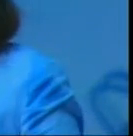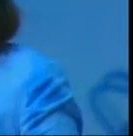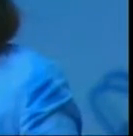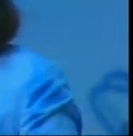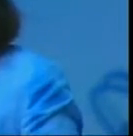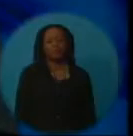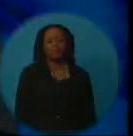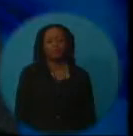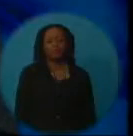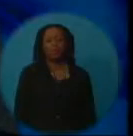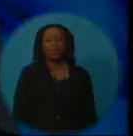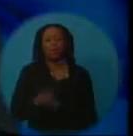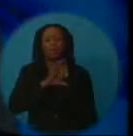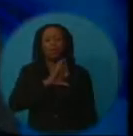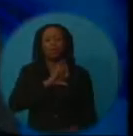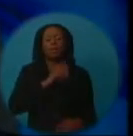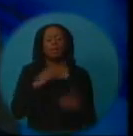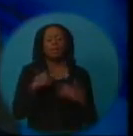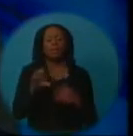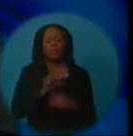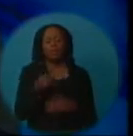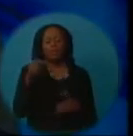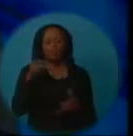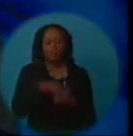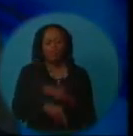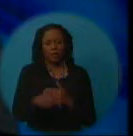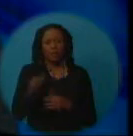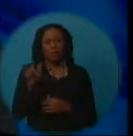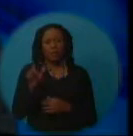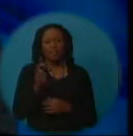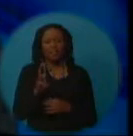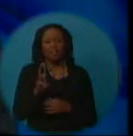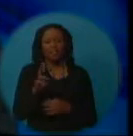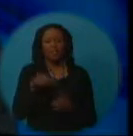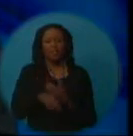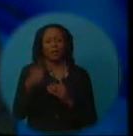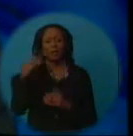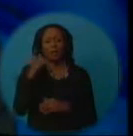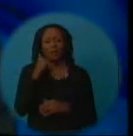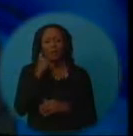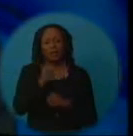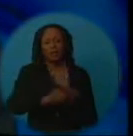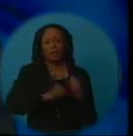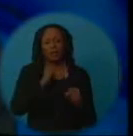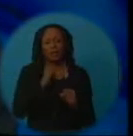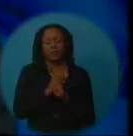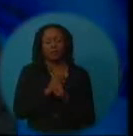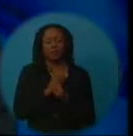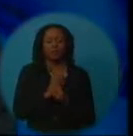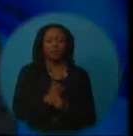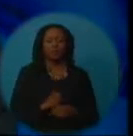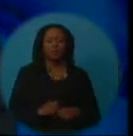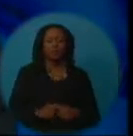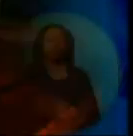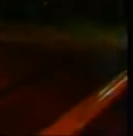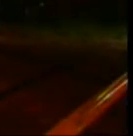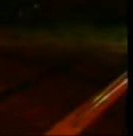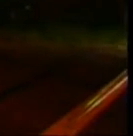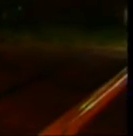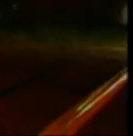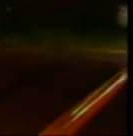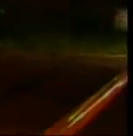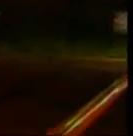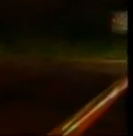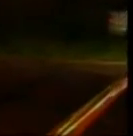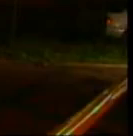Child. The police are now probing the 26th murder of the year. Dead is 40-year-old